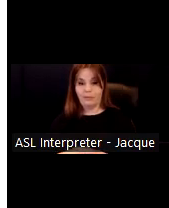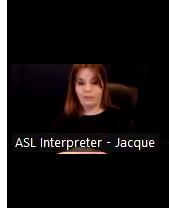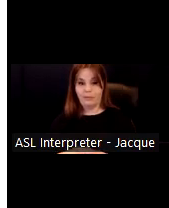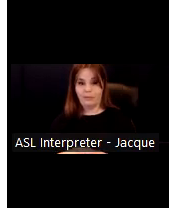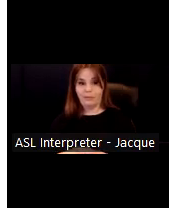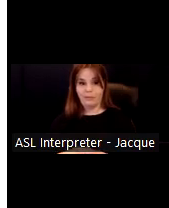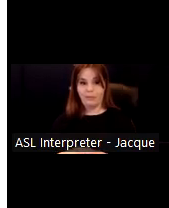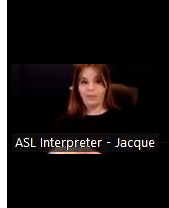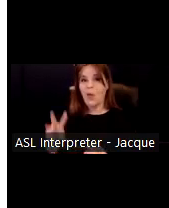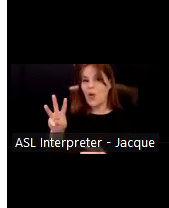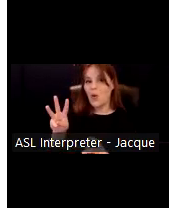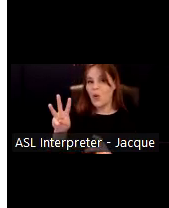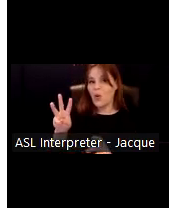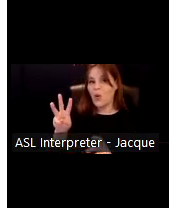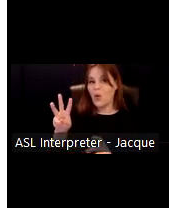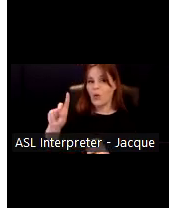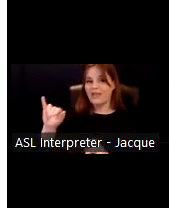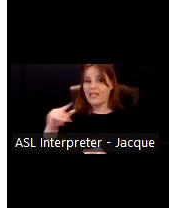Thanks. These are great points.